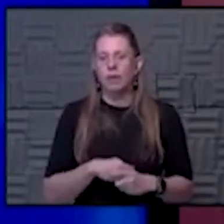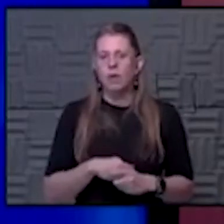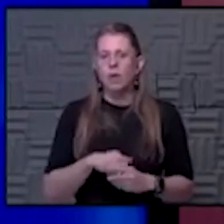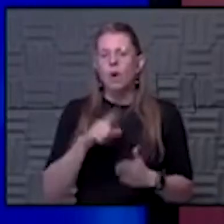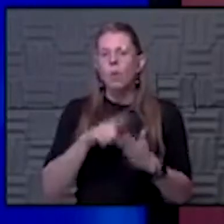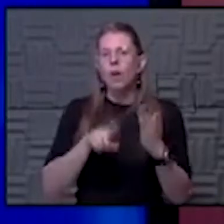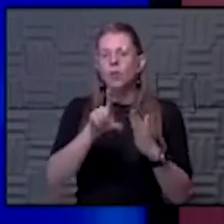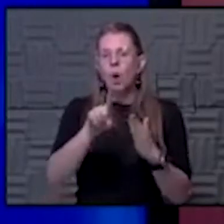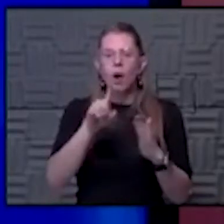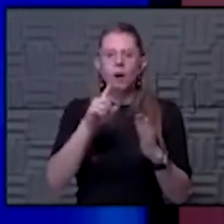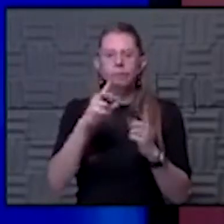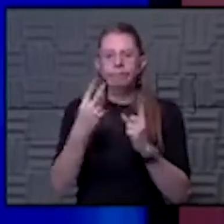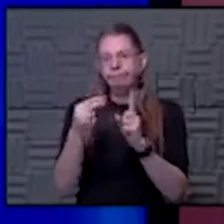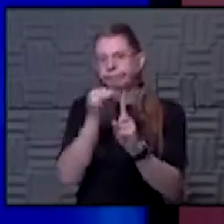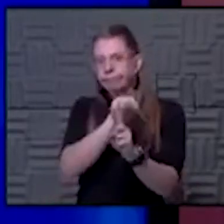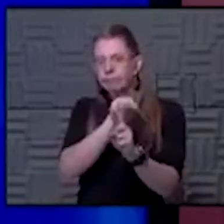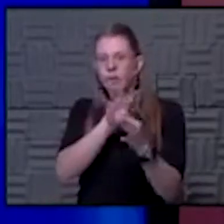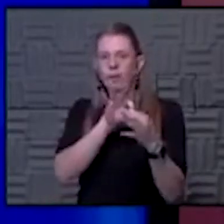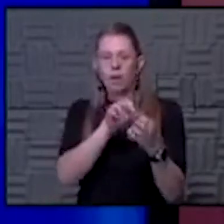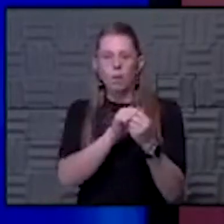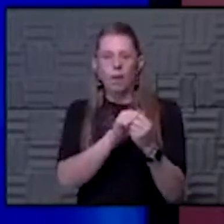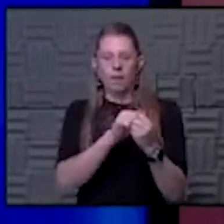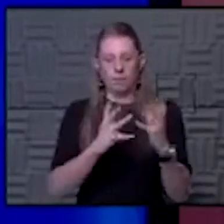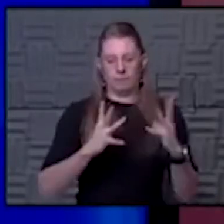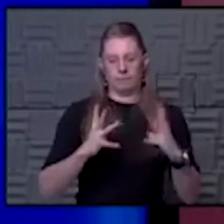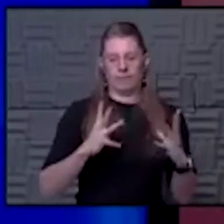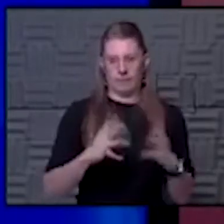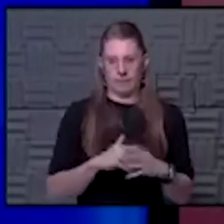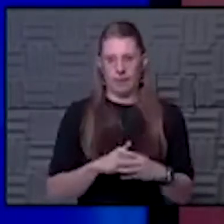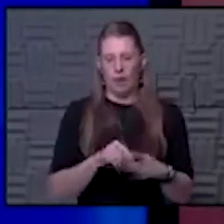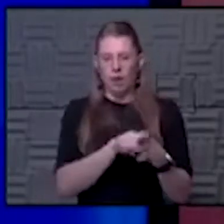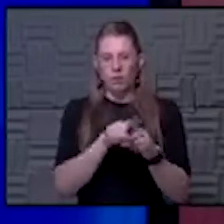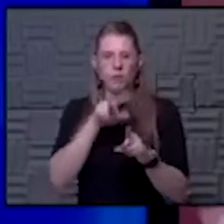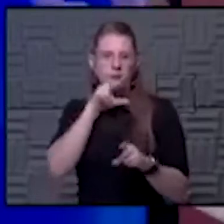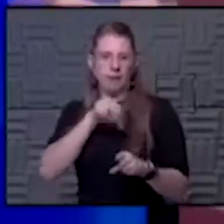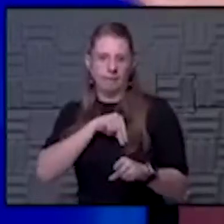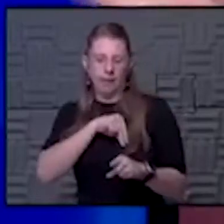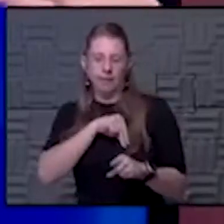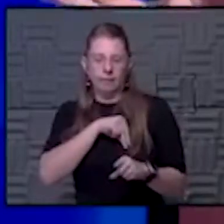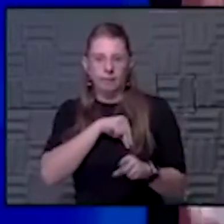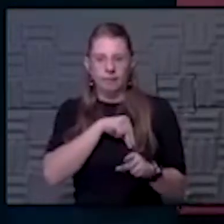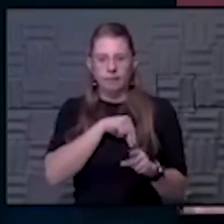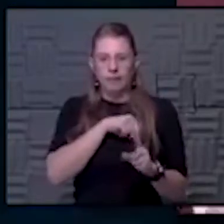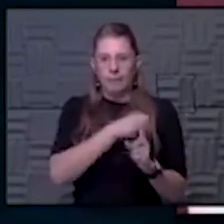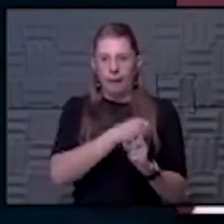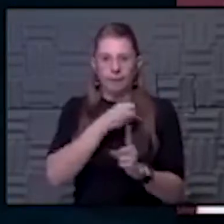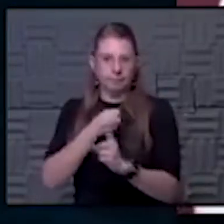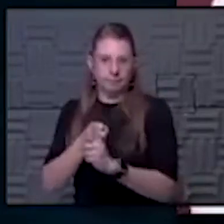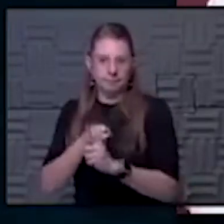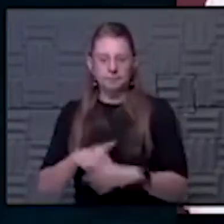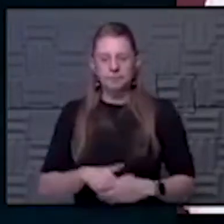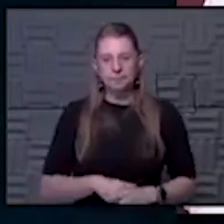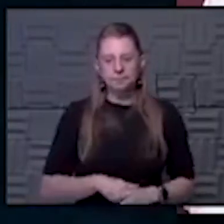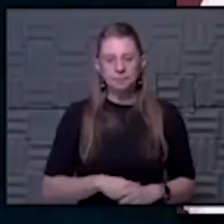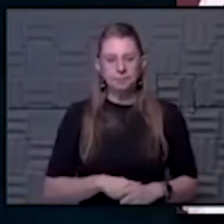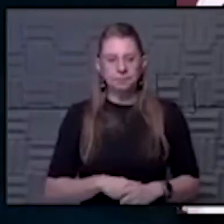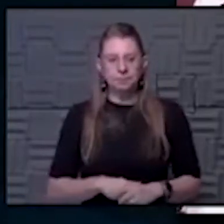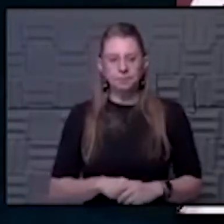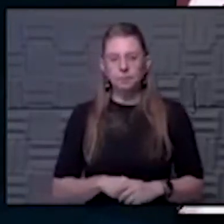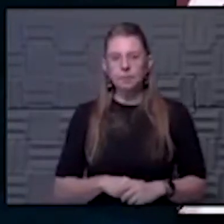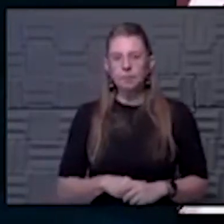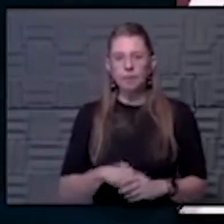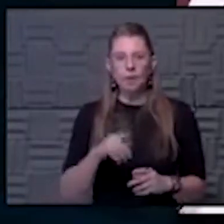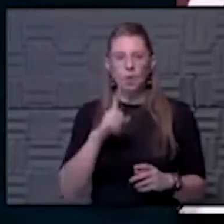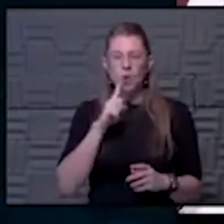next holidays, including Christmas. Well, Lee, I think both Dan and I will turn to both of you here in a moment, but I think it's a wave